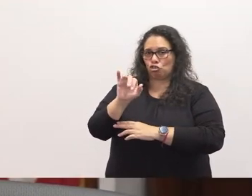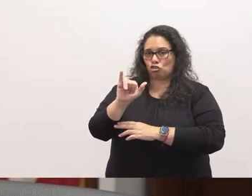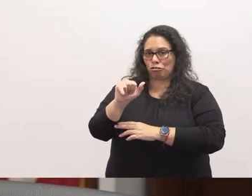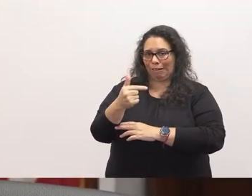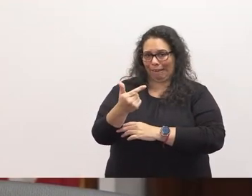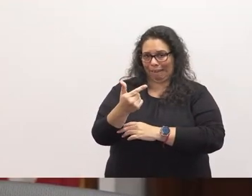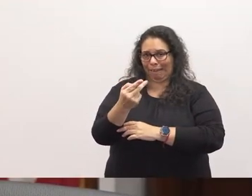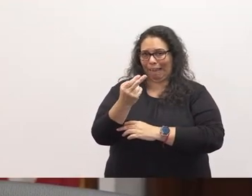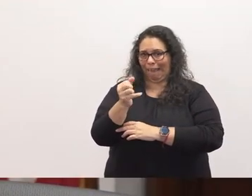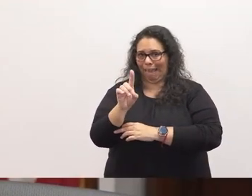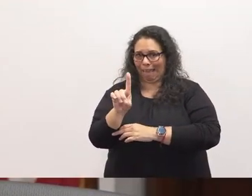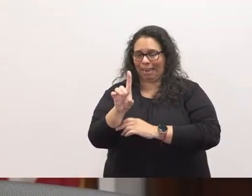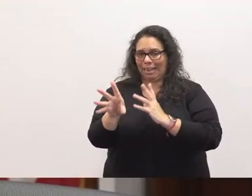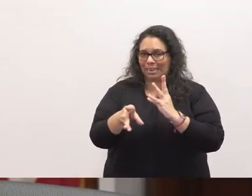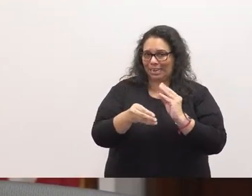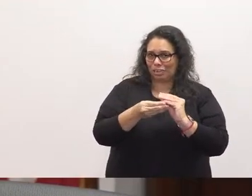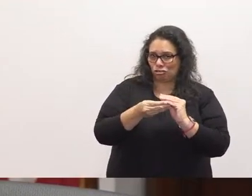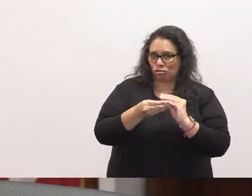additional language.